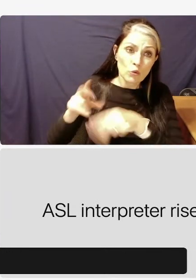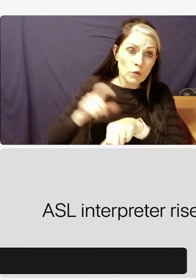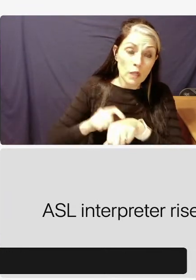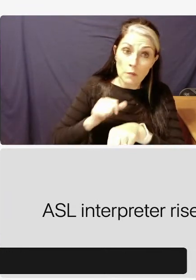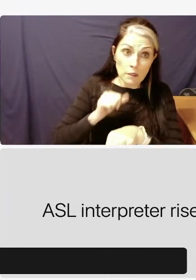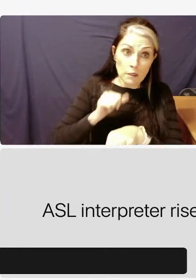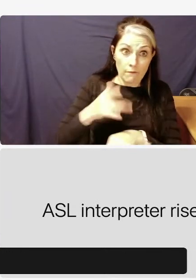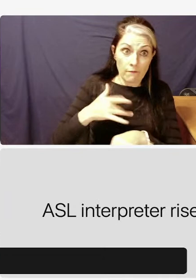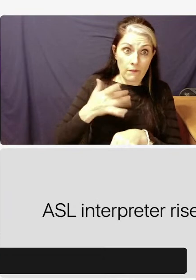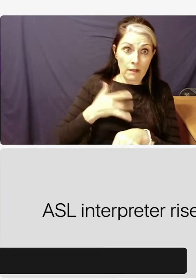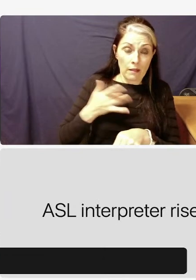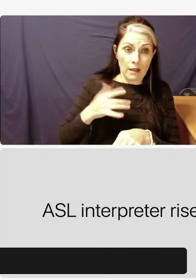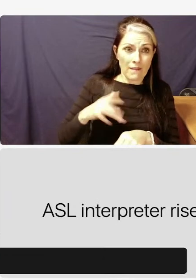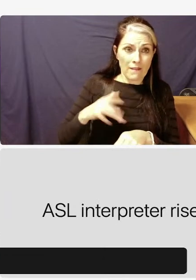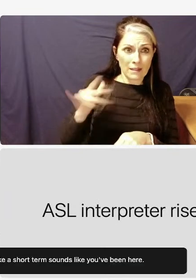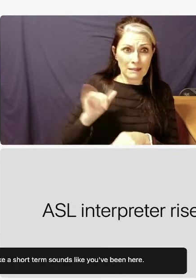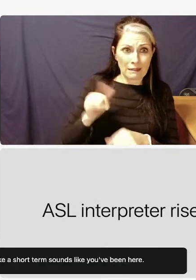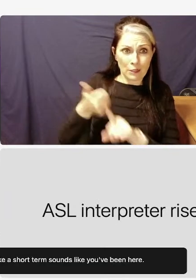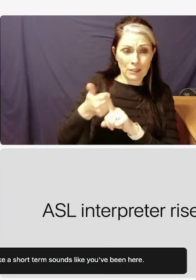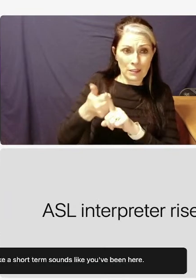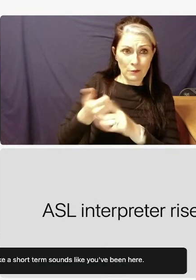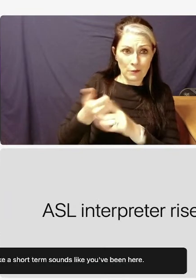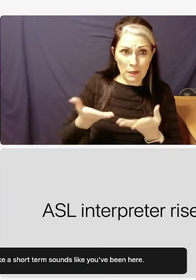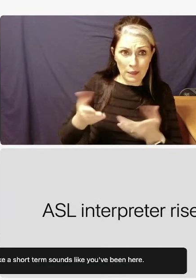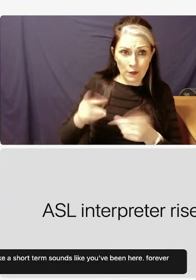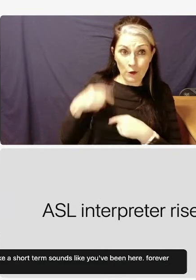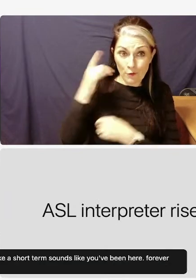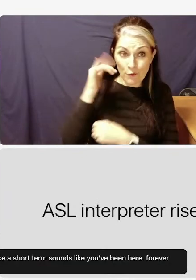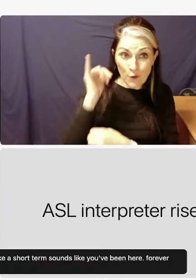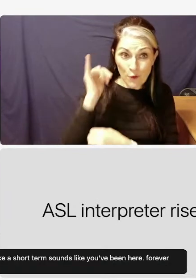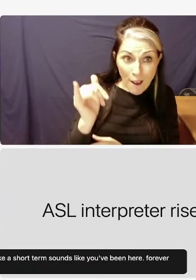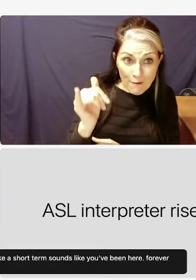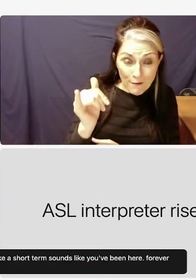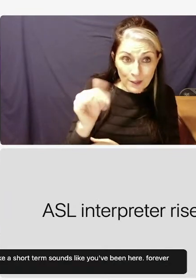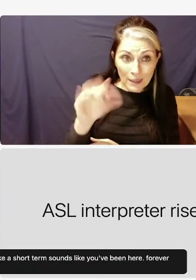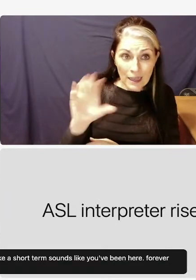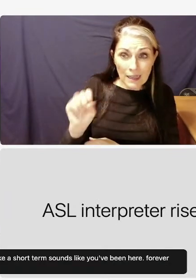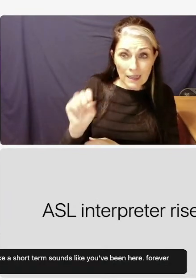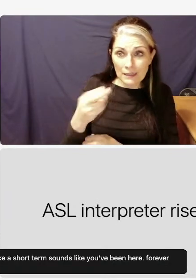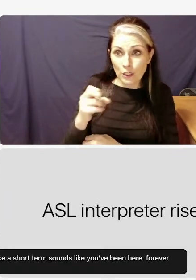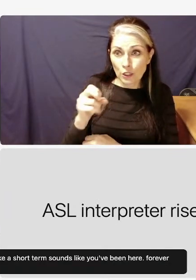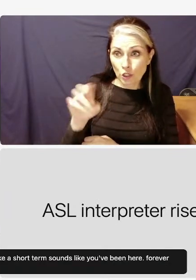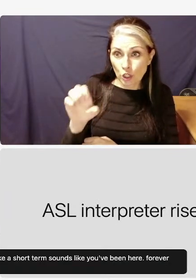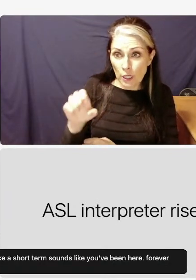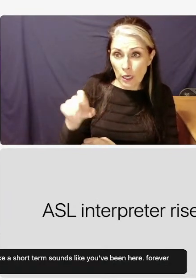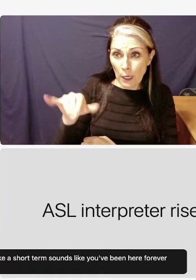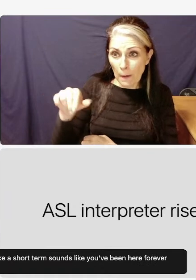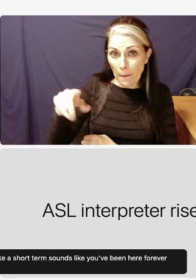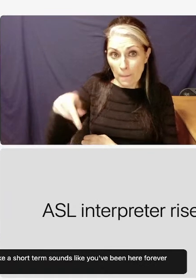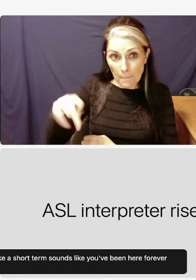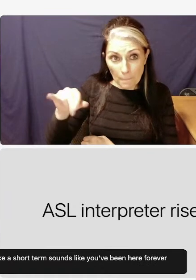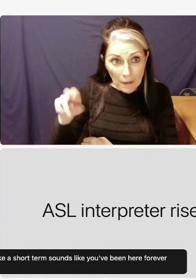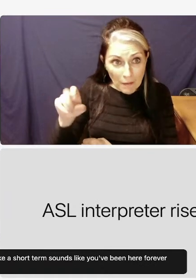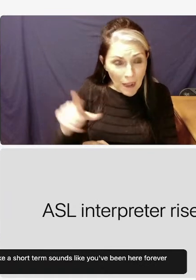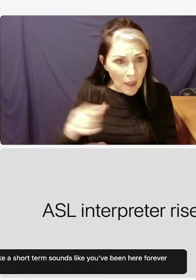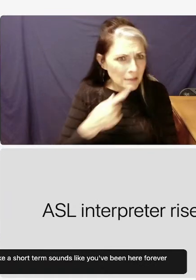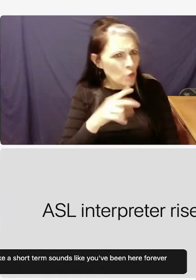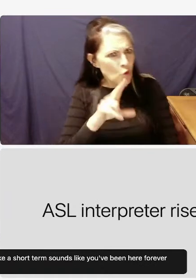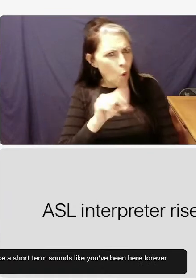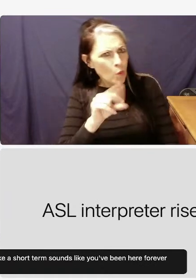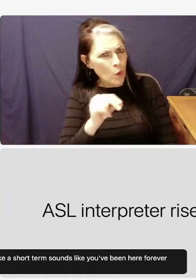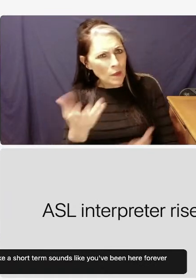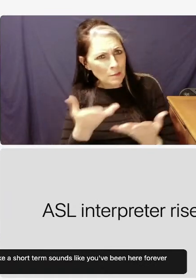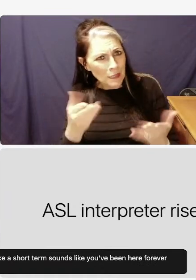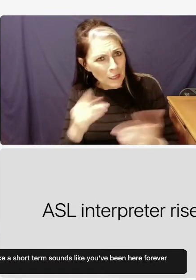a short time it feels like you've been here forever shane to be honest with you uh so i you know when i say that i kind of say no no he's been here for a long